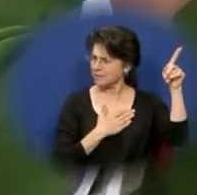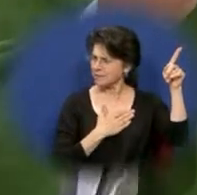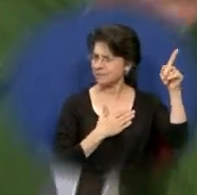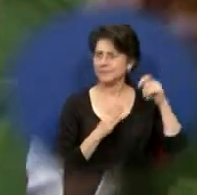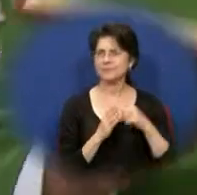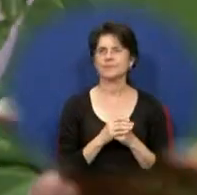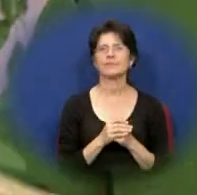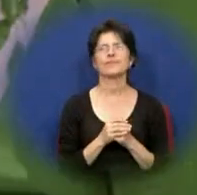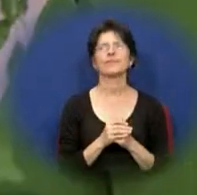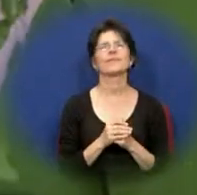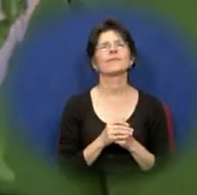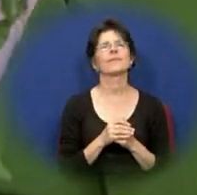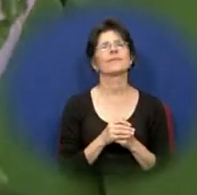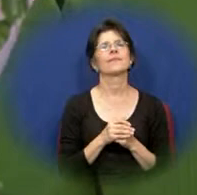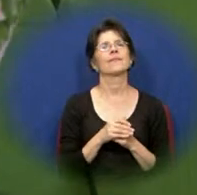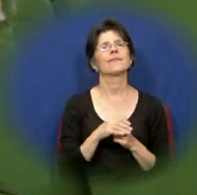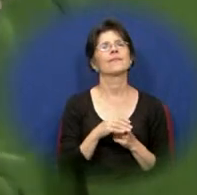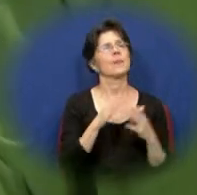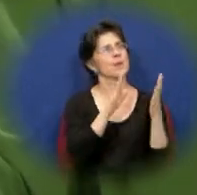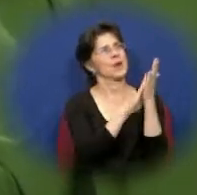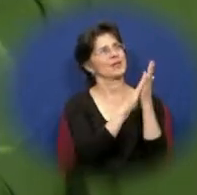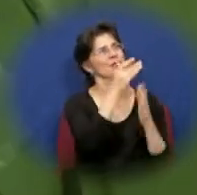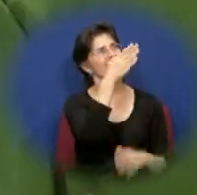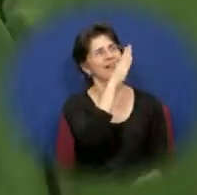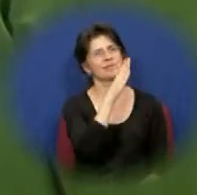you, Lord Jesus Christ.